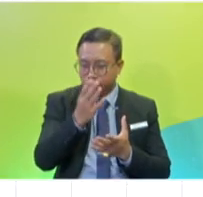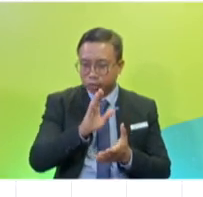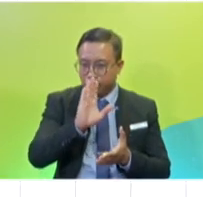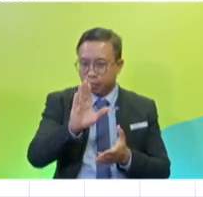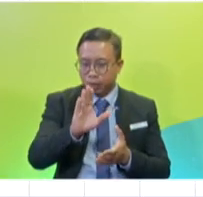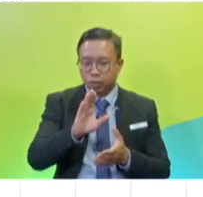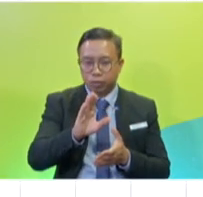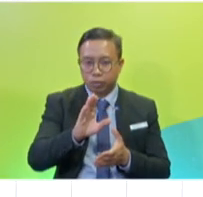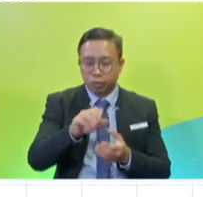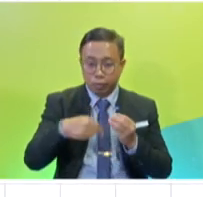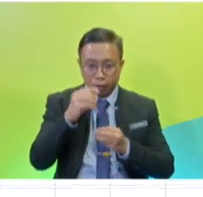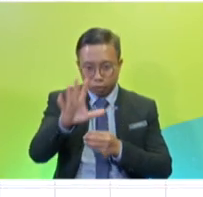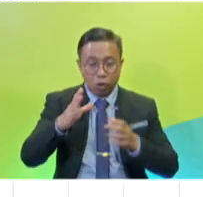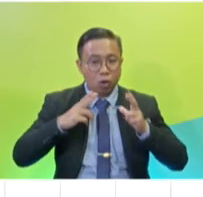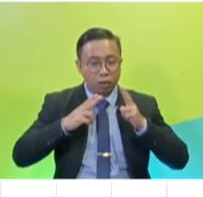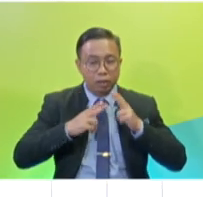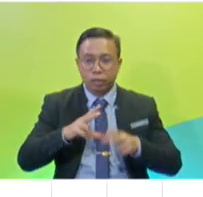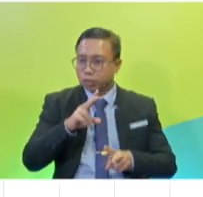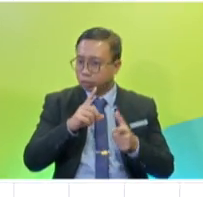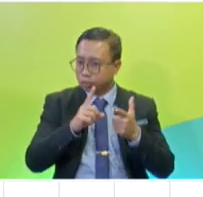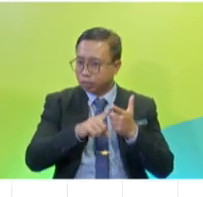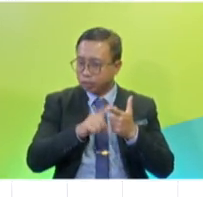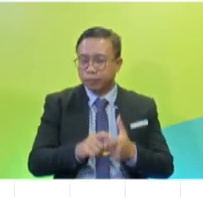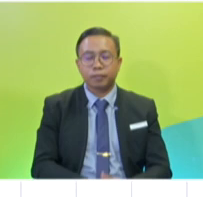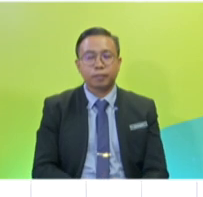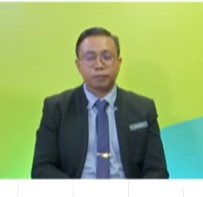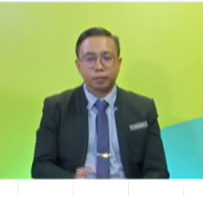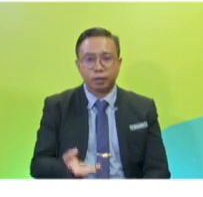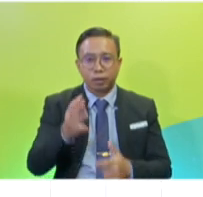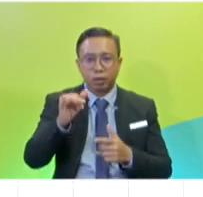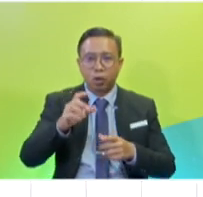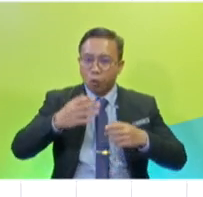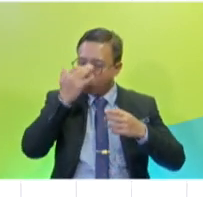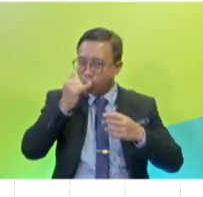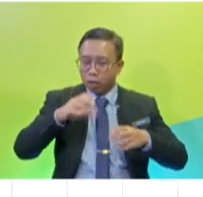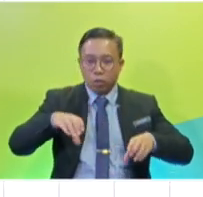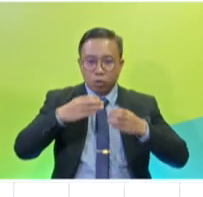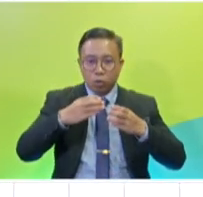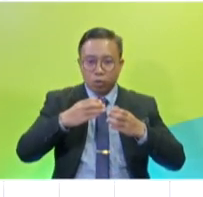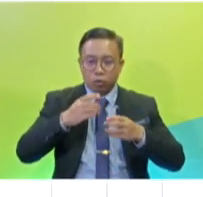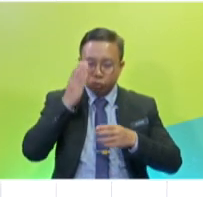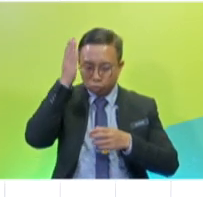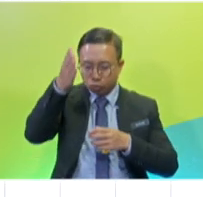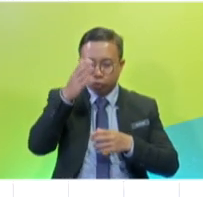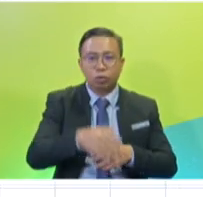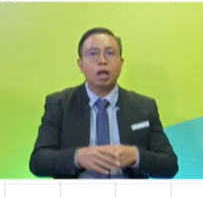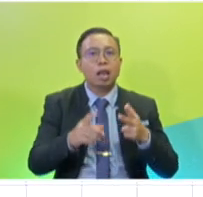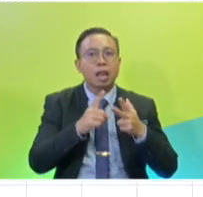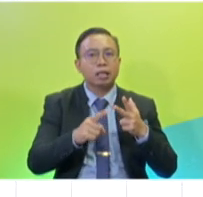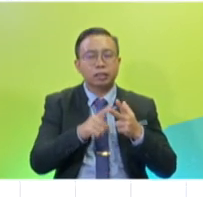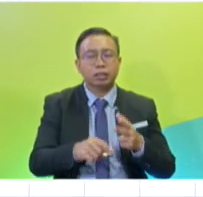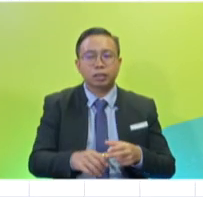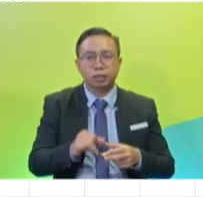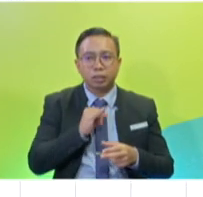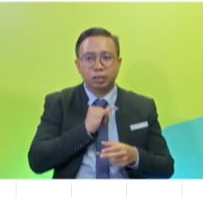holiday. Exactly. The second one, say what you are going to do tomorrow. All right. And lastly,